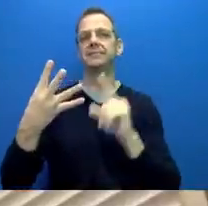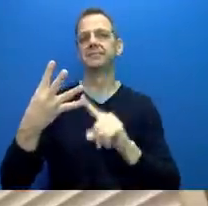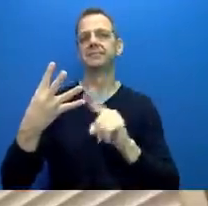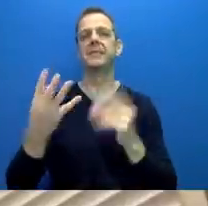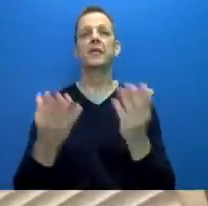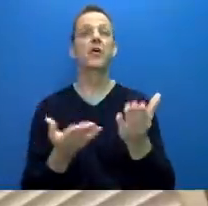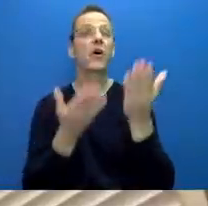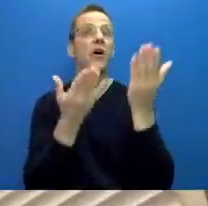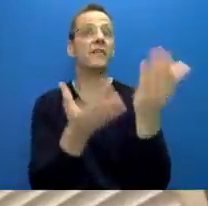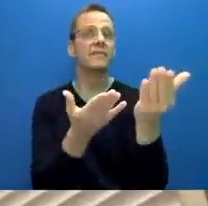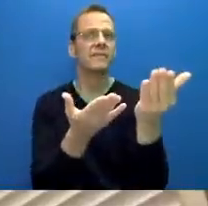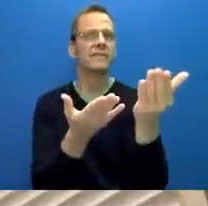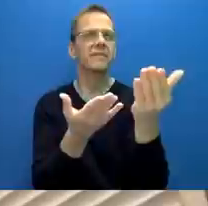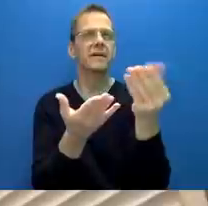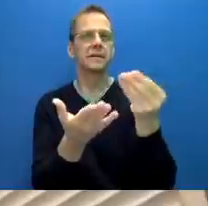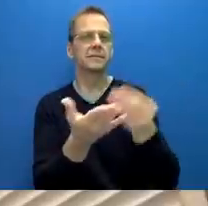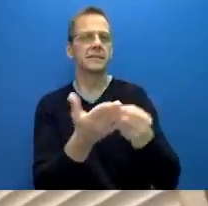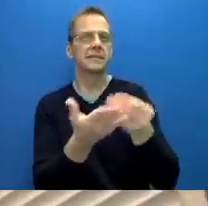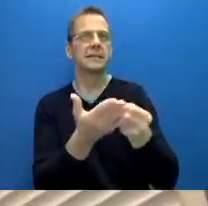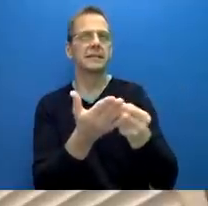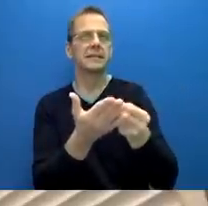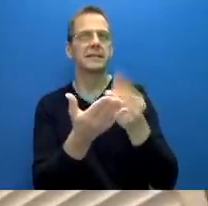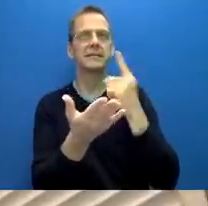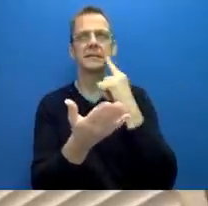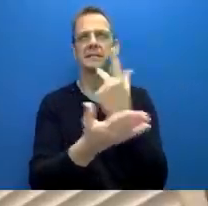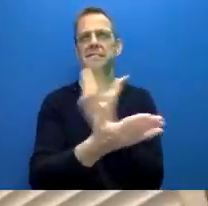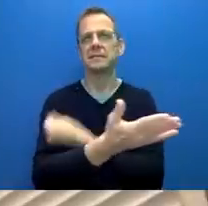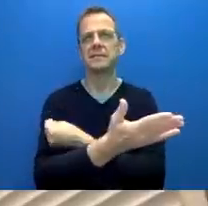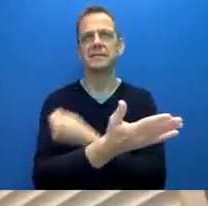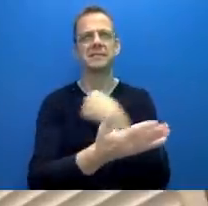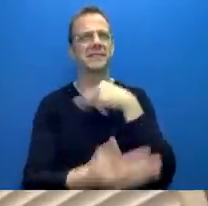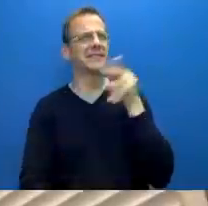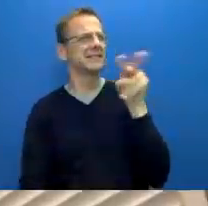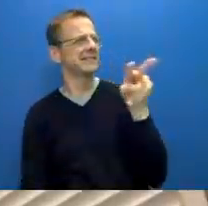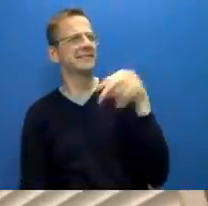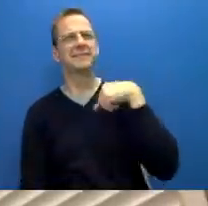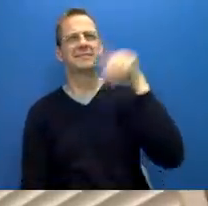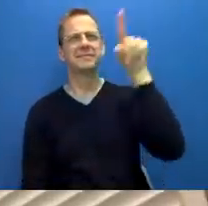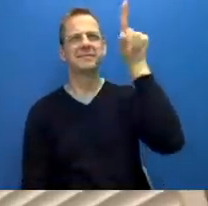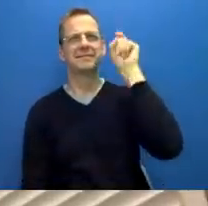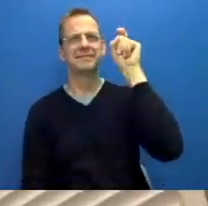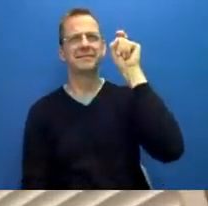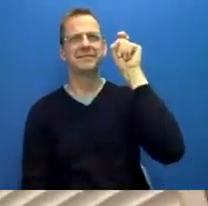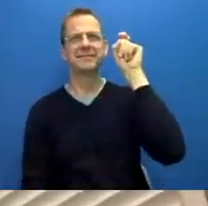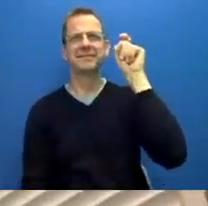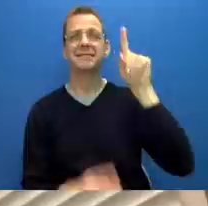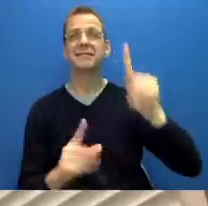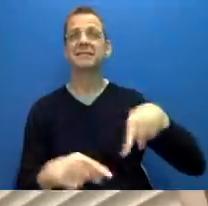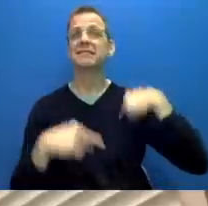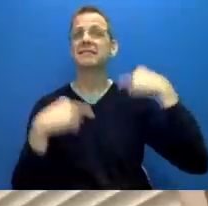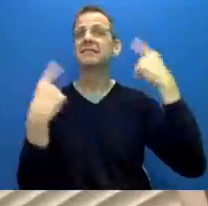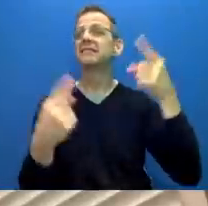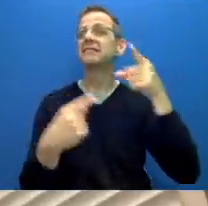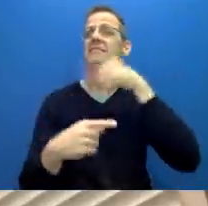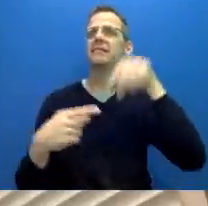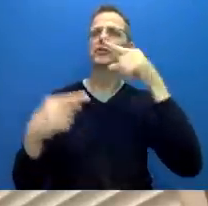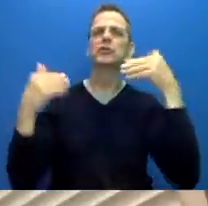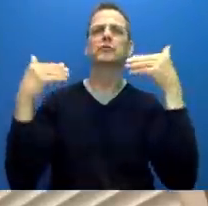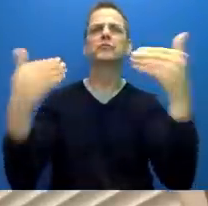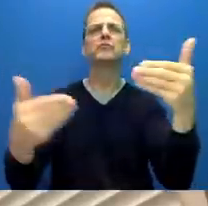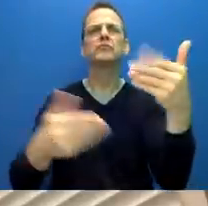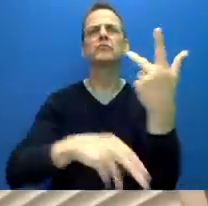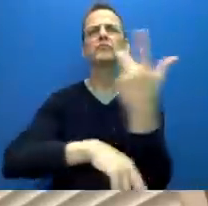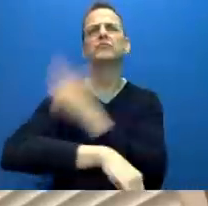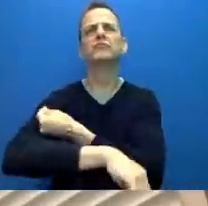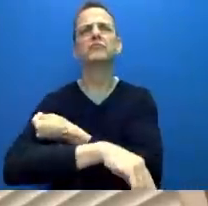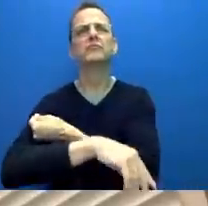not been doing the right thing to protect one another. So the taxpayer, and so in other words, this is moving money from individuals